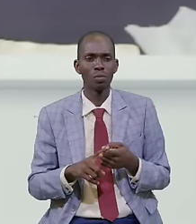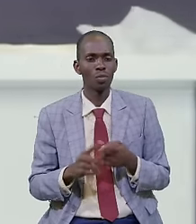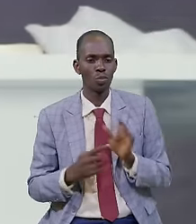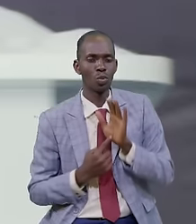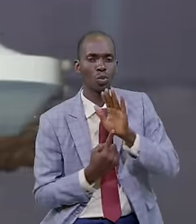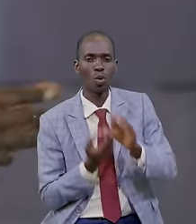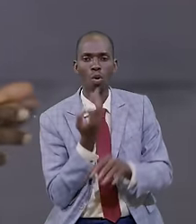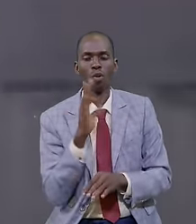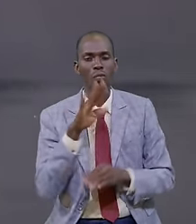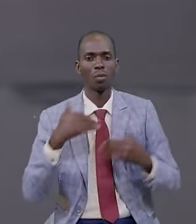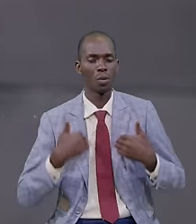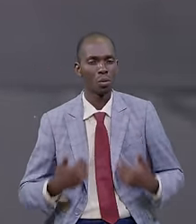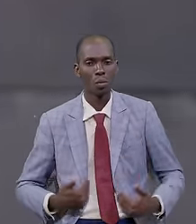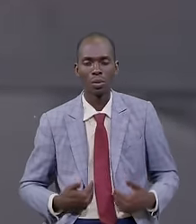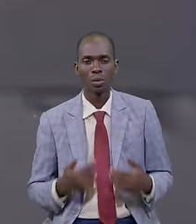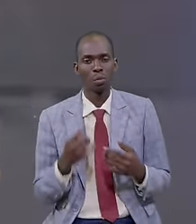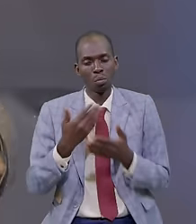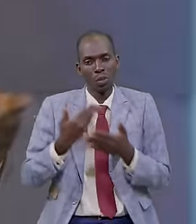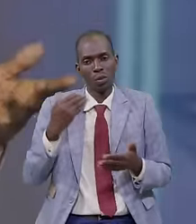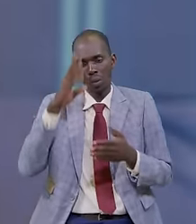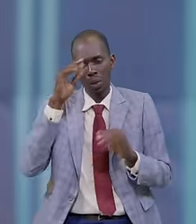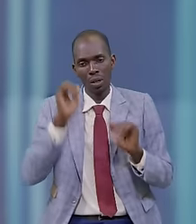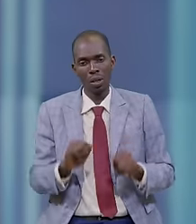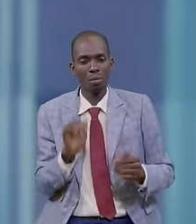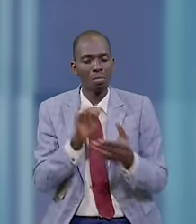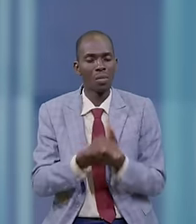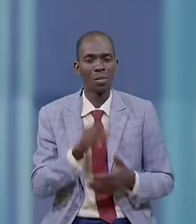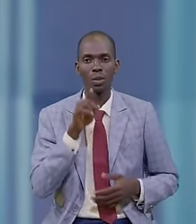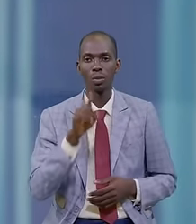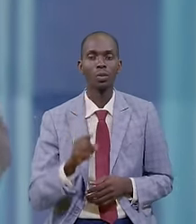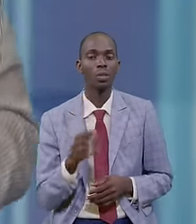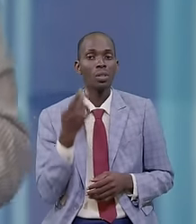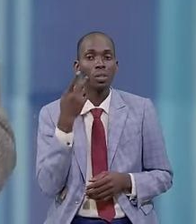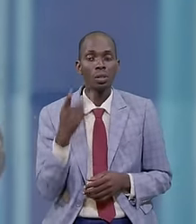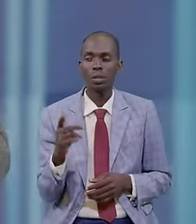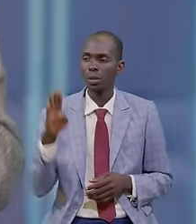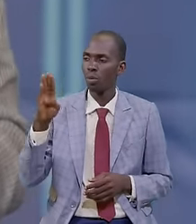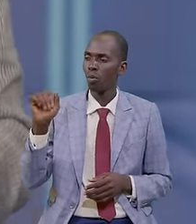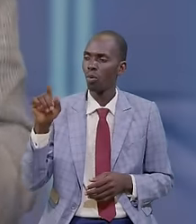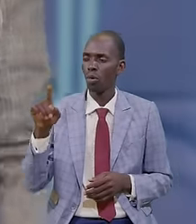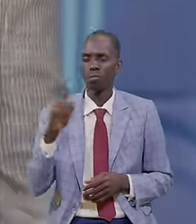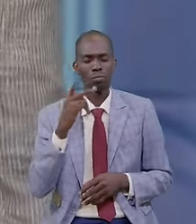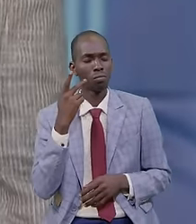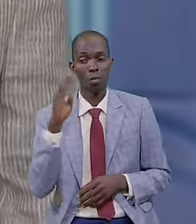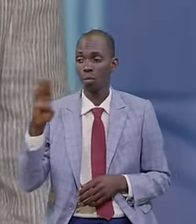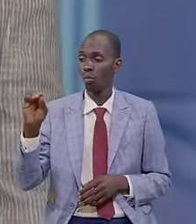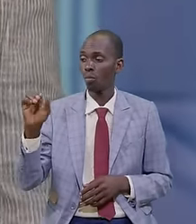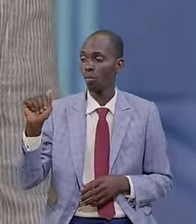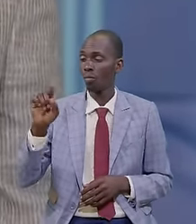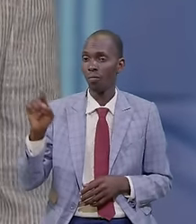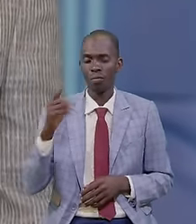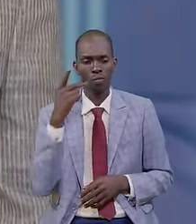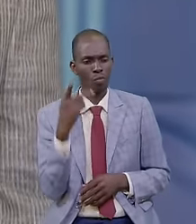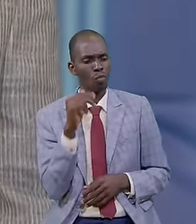And so Boaz saw her, and Boaz said in chapter 2, blessed art thou. You have led